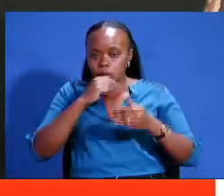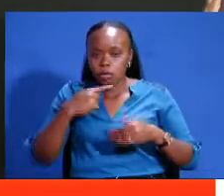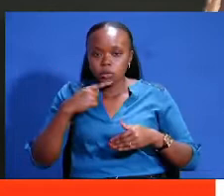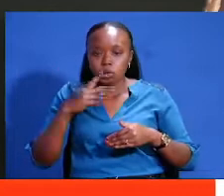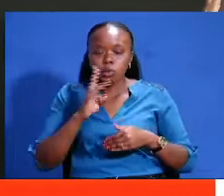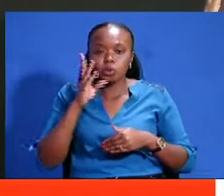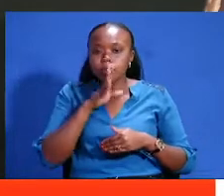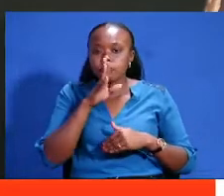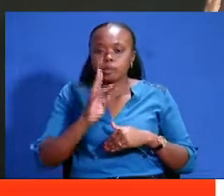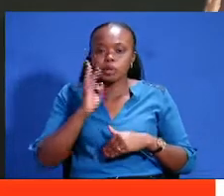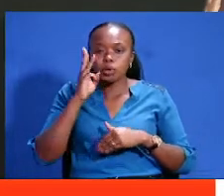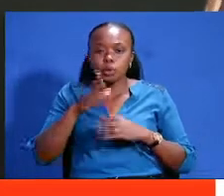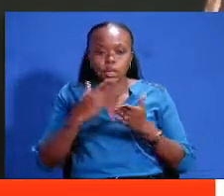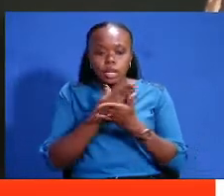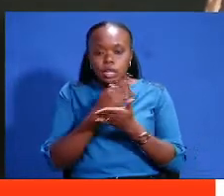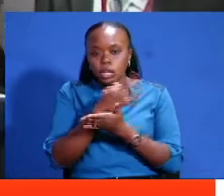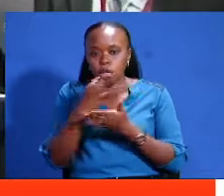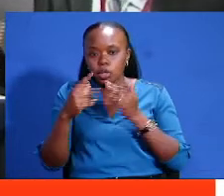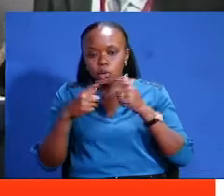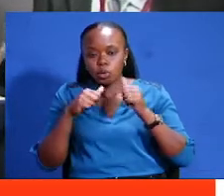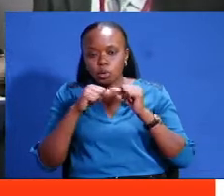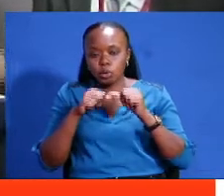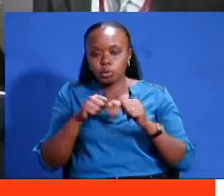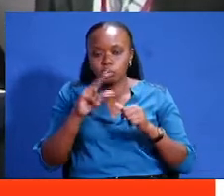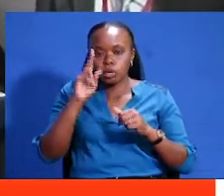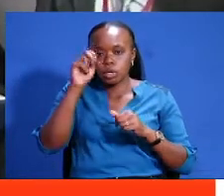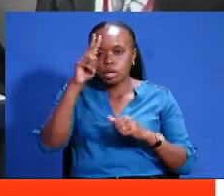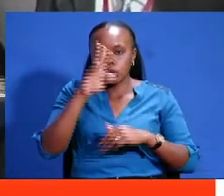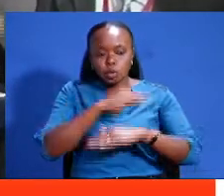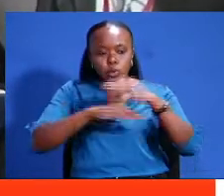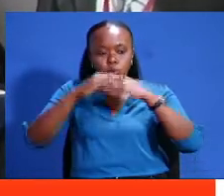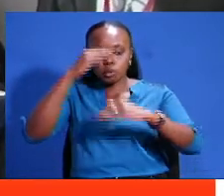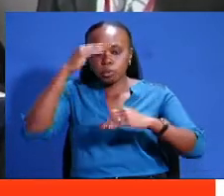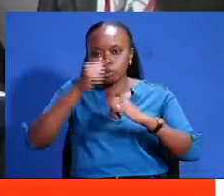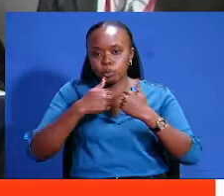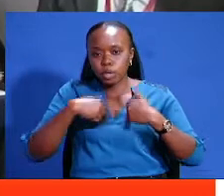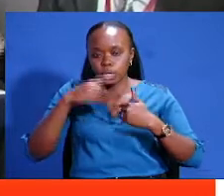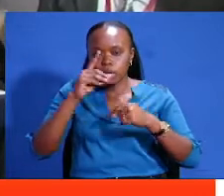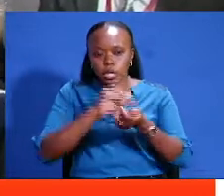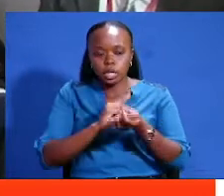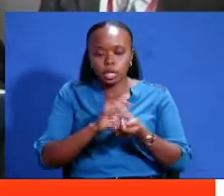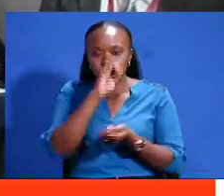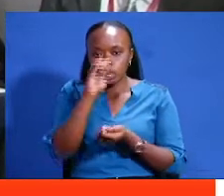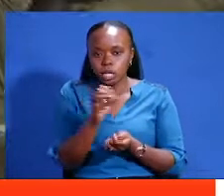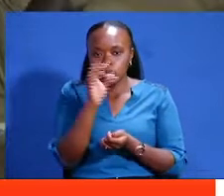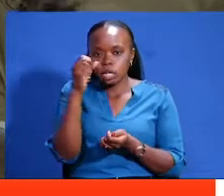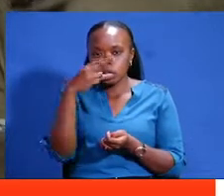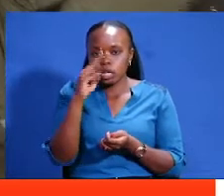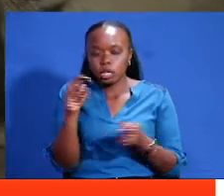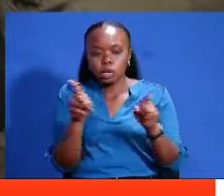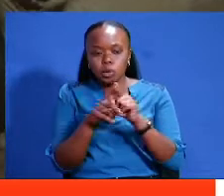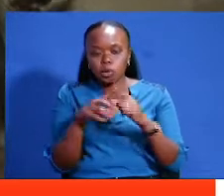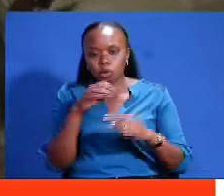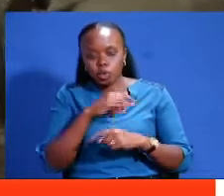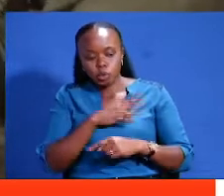so they'll be willing to take up some of these opportunities. Kenyatta University's Don, Dr. John Bwire, also